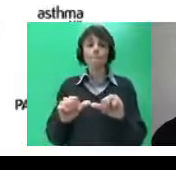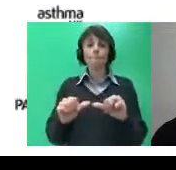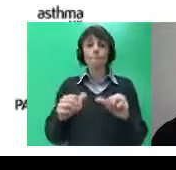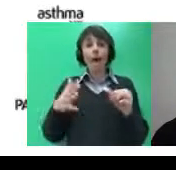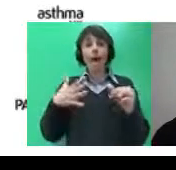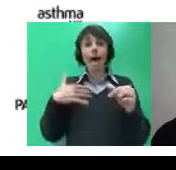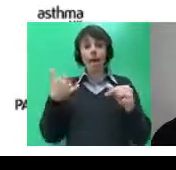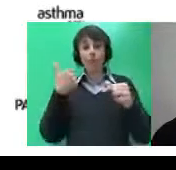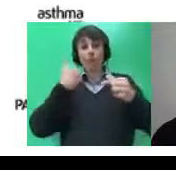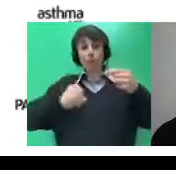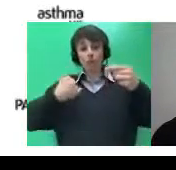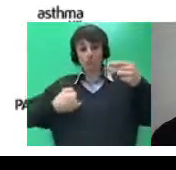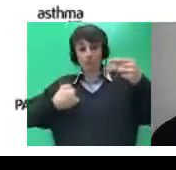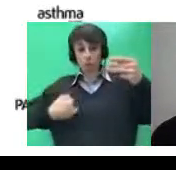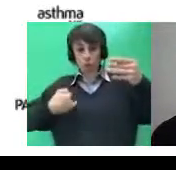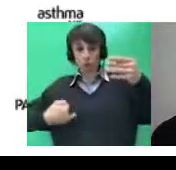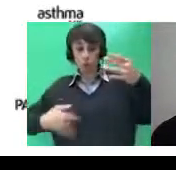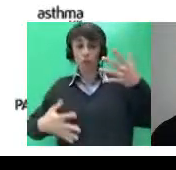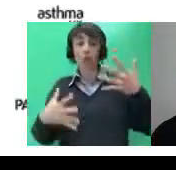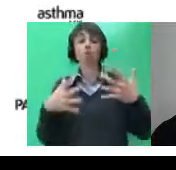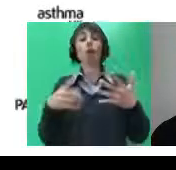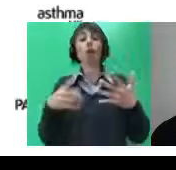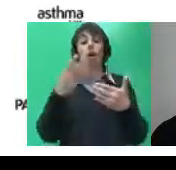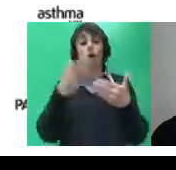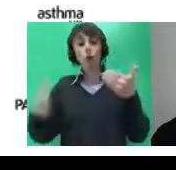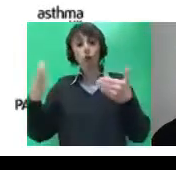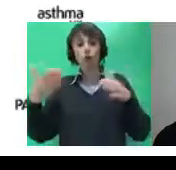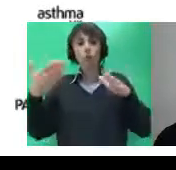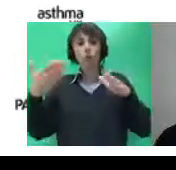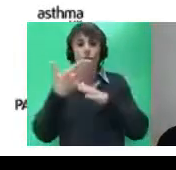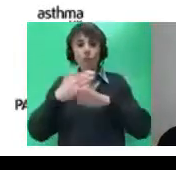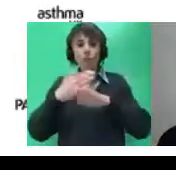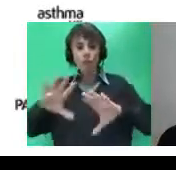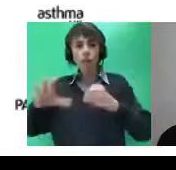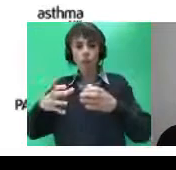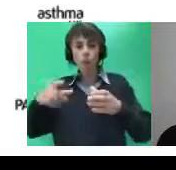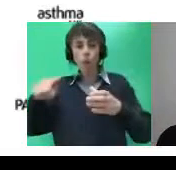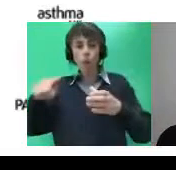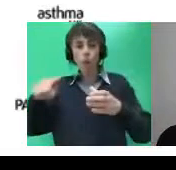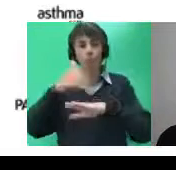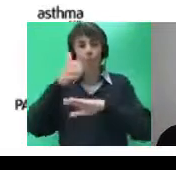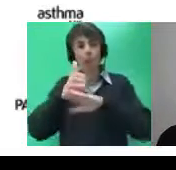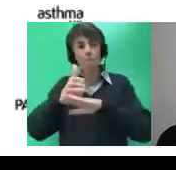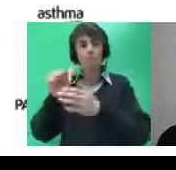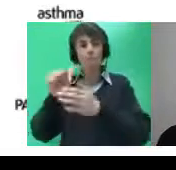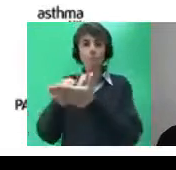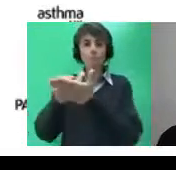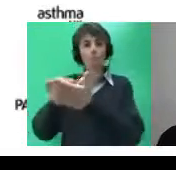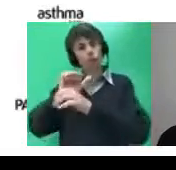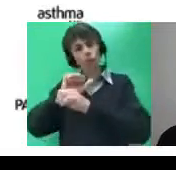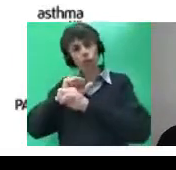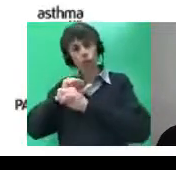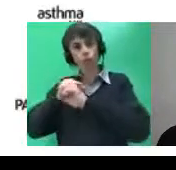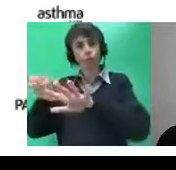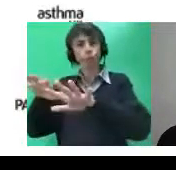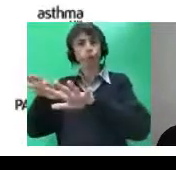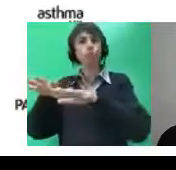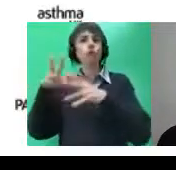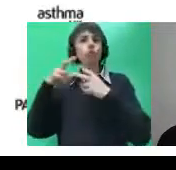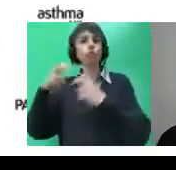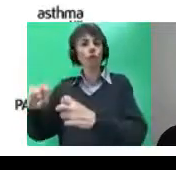Force, who have published research and a guidebook of good practice. And then on this campaign, we're also working with Mind